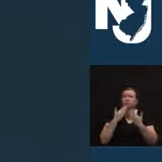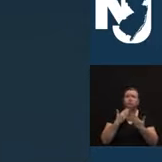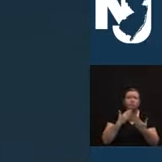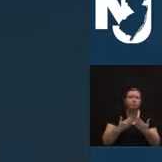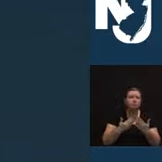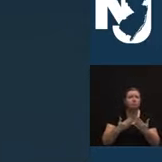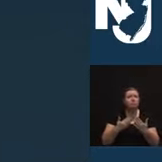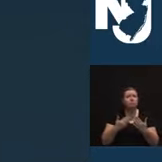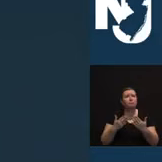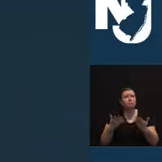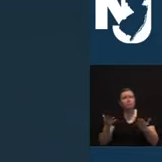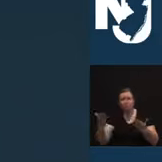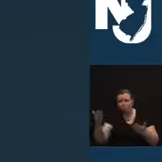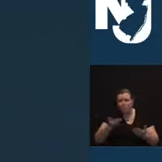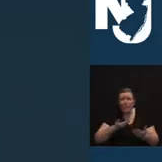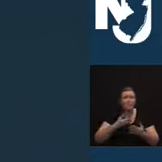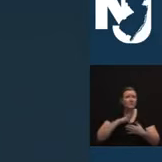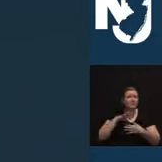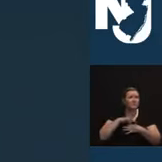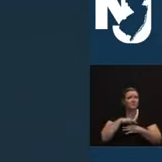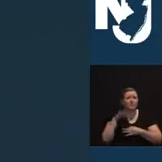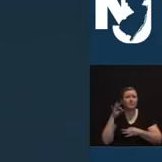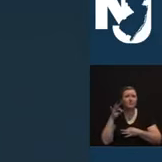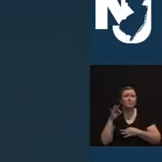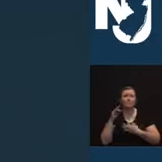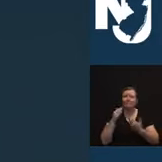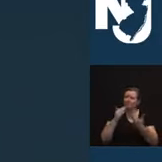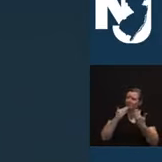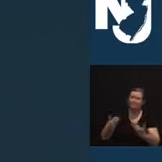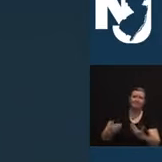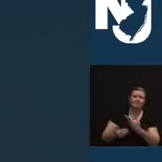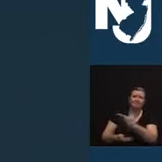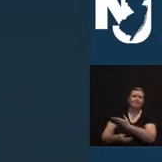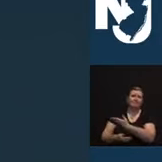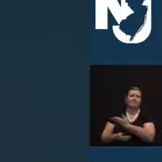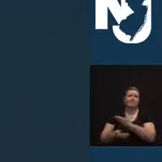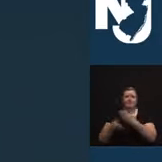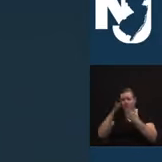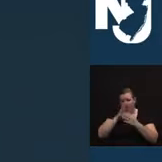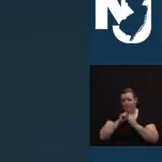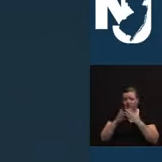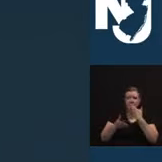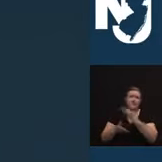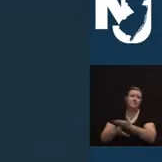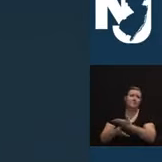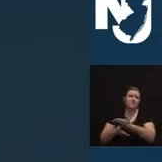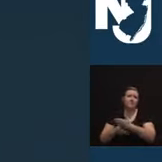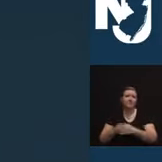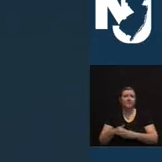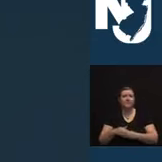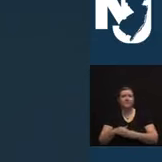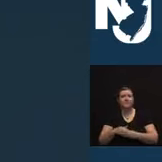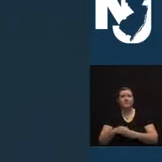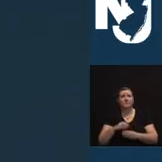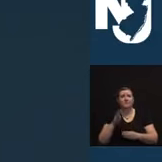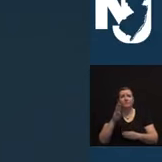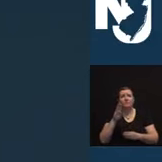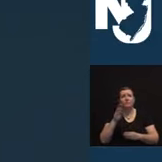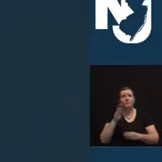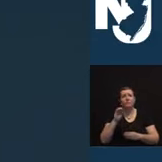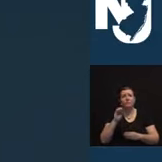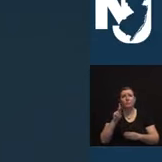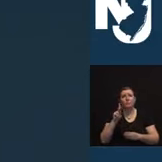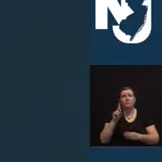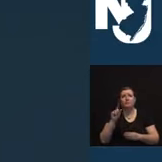say simply, thank you and God bless you. And by the way, the Brookdale Tavern and Kitchen is continuing.